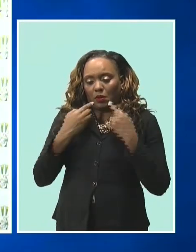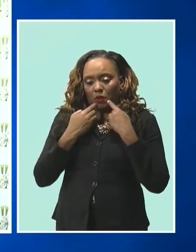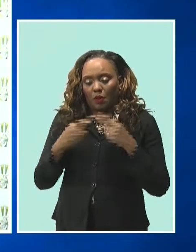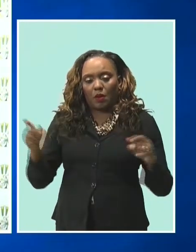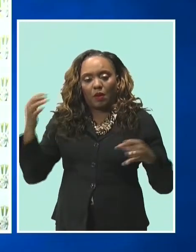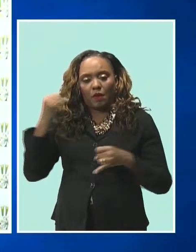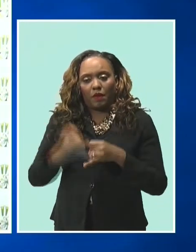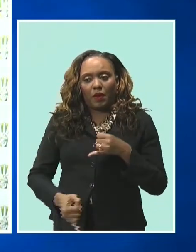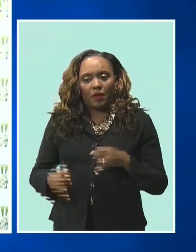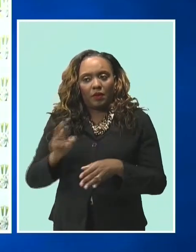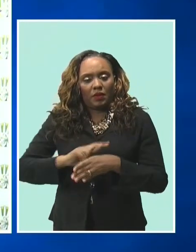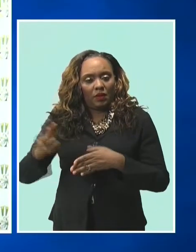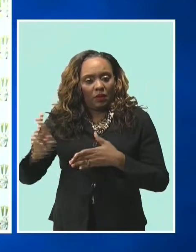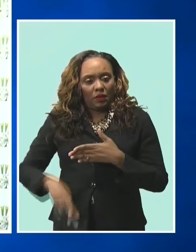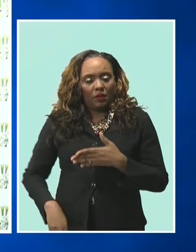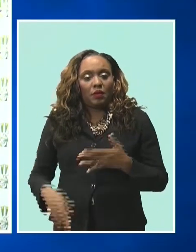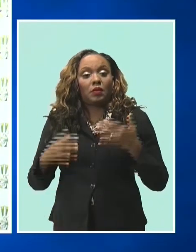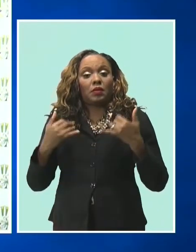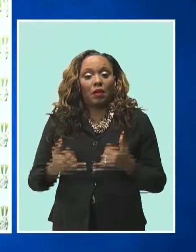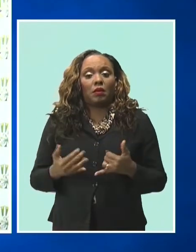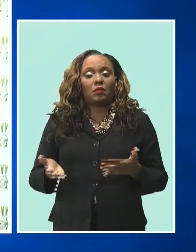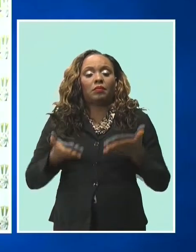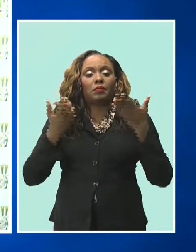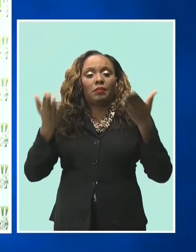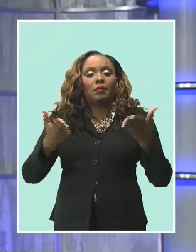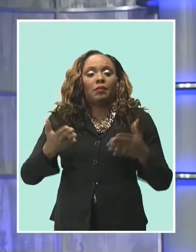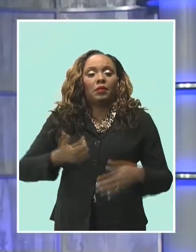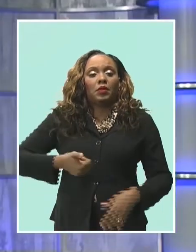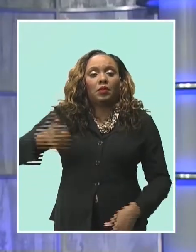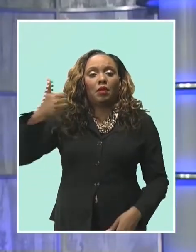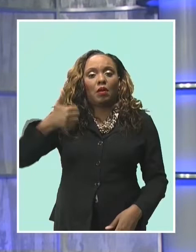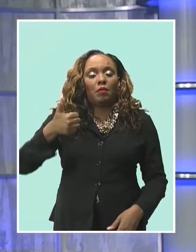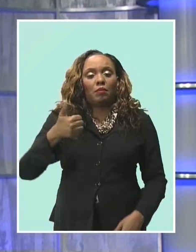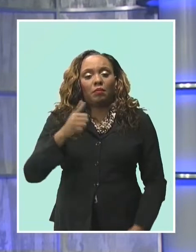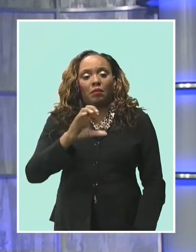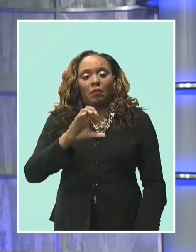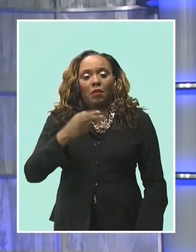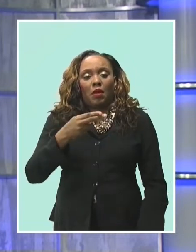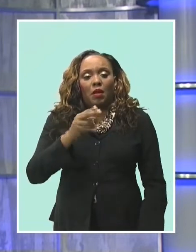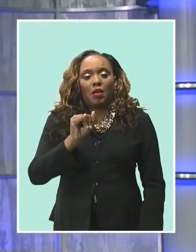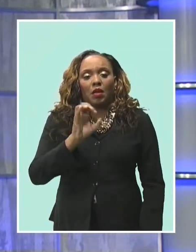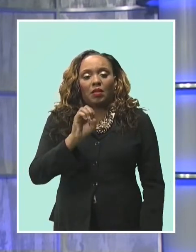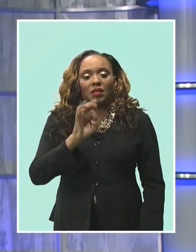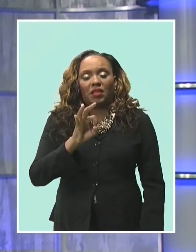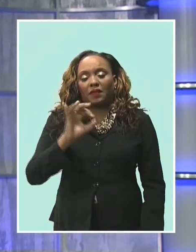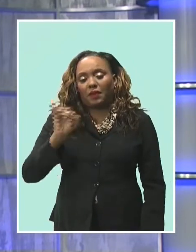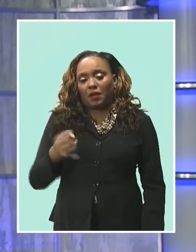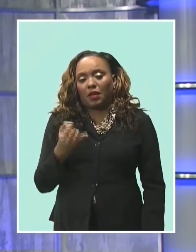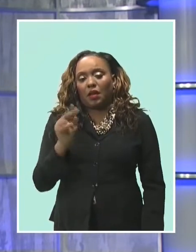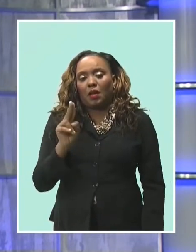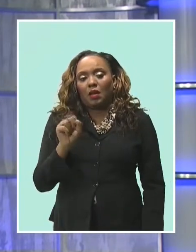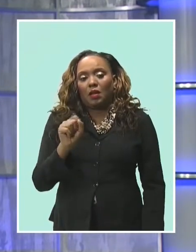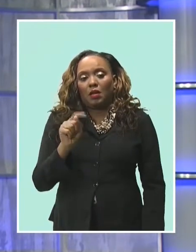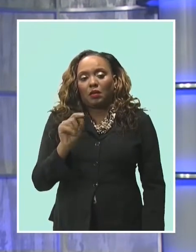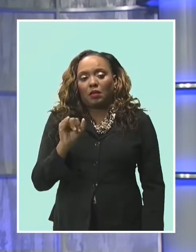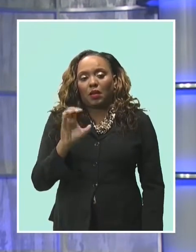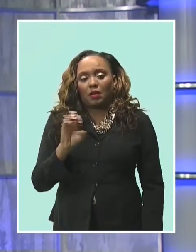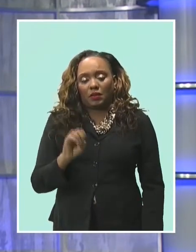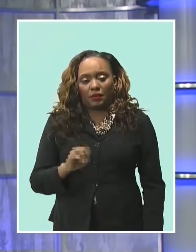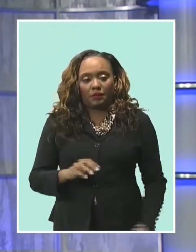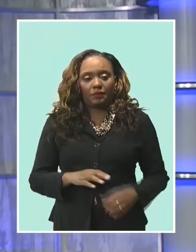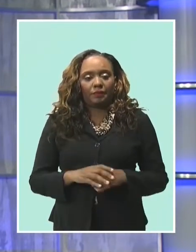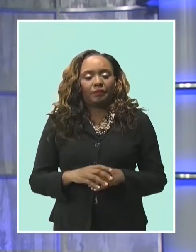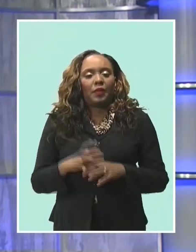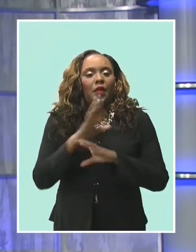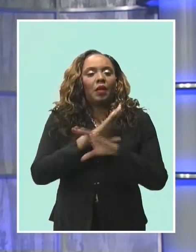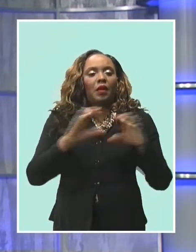That matter is now before the Chief Justice. President Granger, meanwhile, is confident there will be a